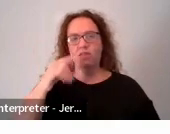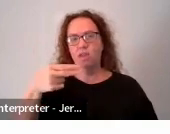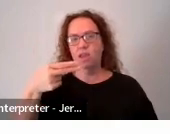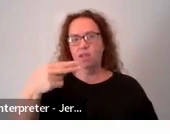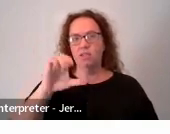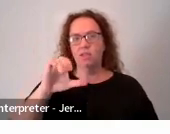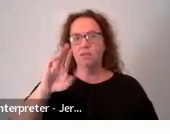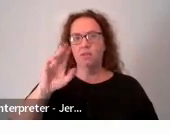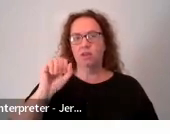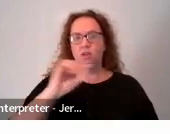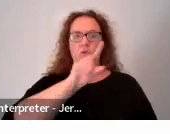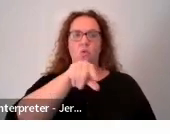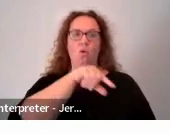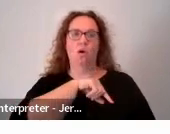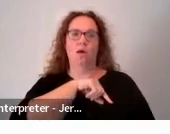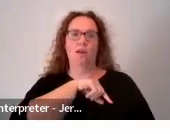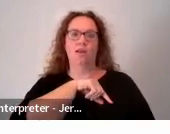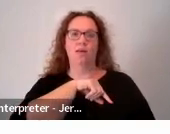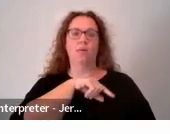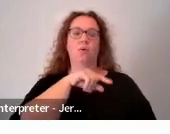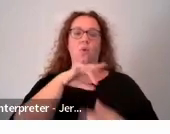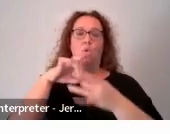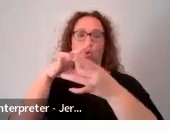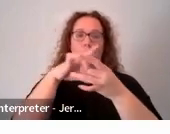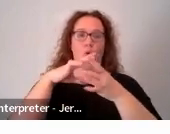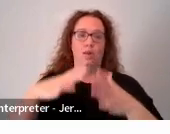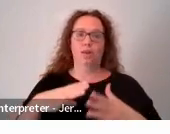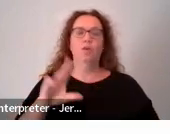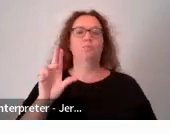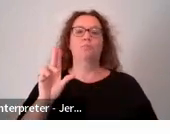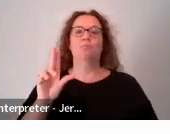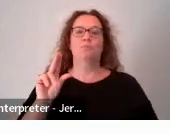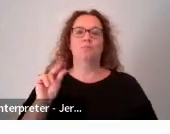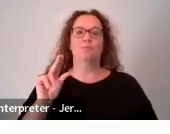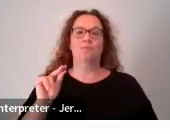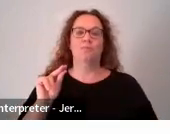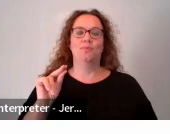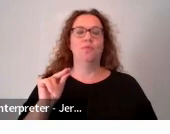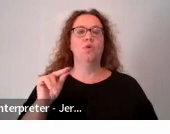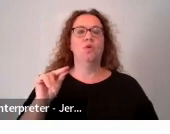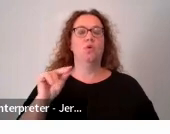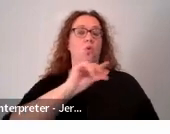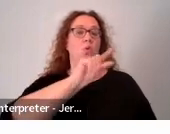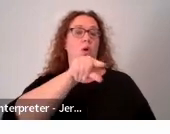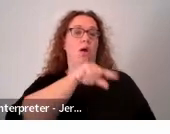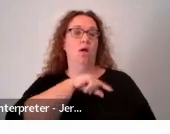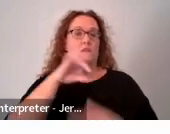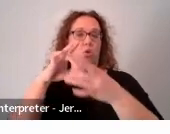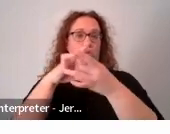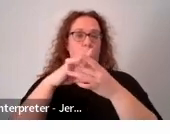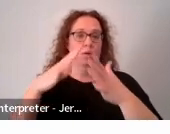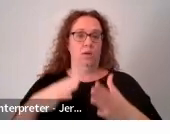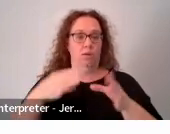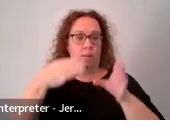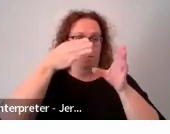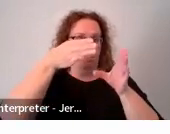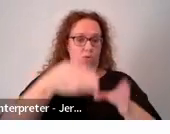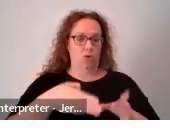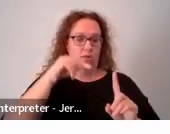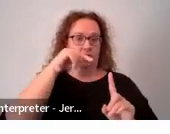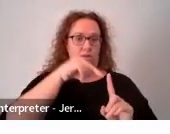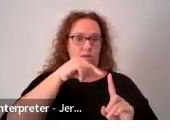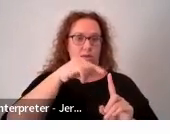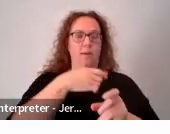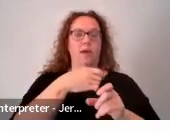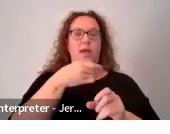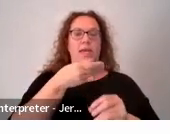coordinator, doesn't it? No, it actually, no, it doesn't. The quality coordinator is a person that takes